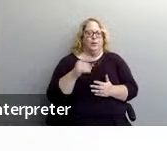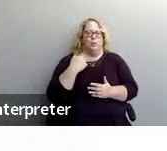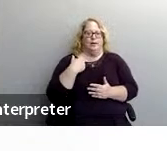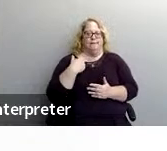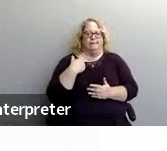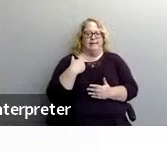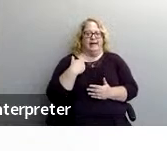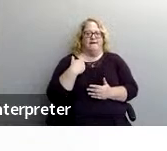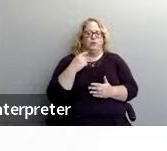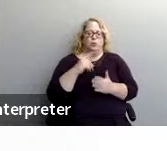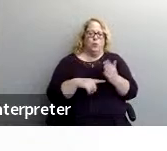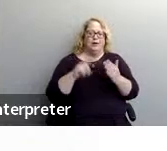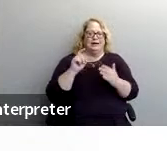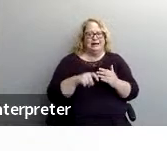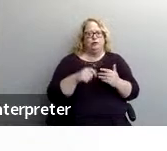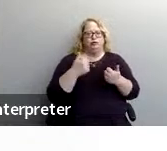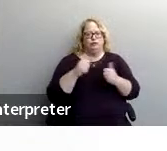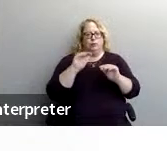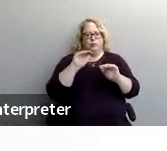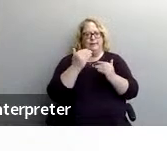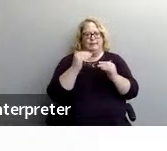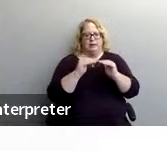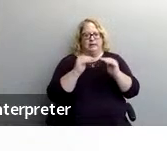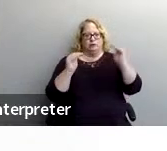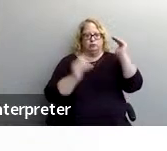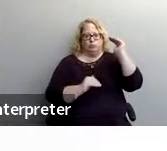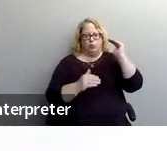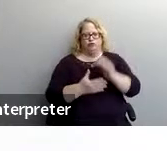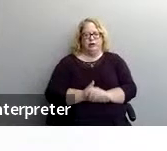to limit the disproportionality.